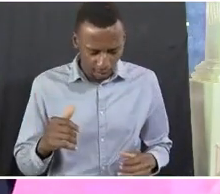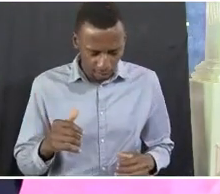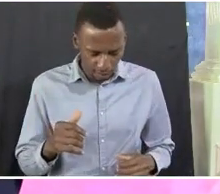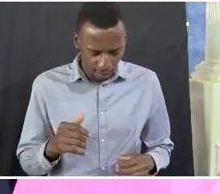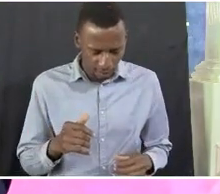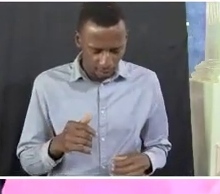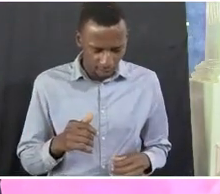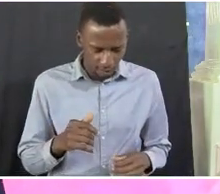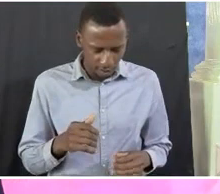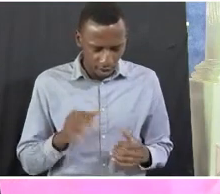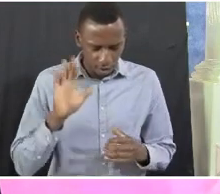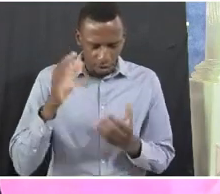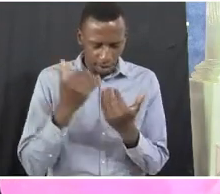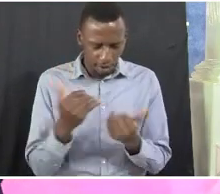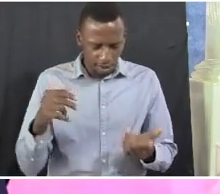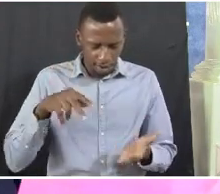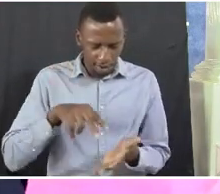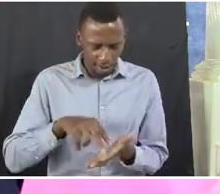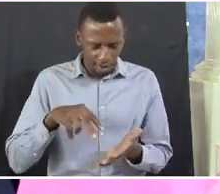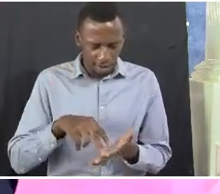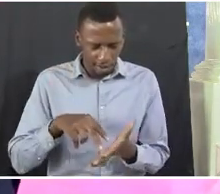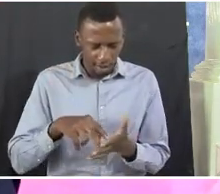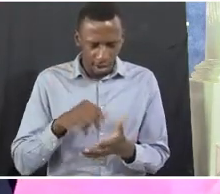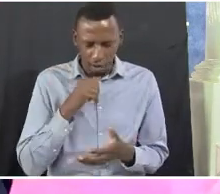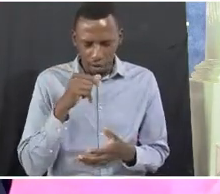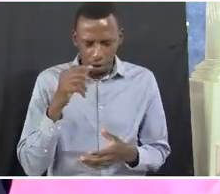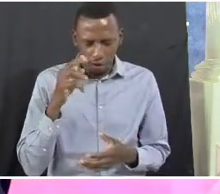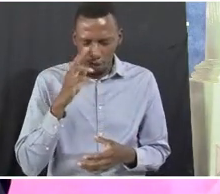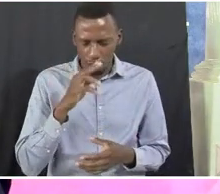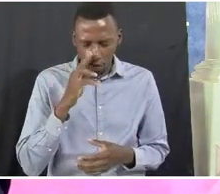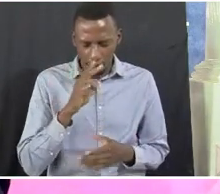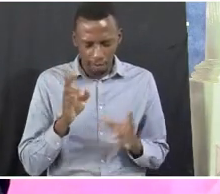the standing of your children is not for fun.